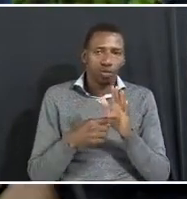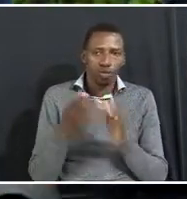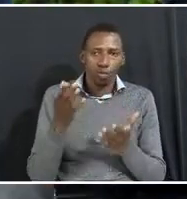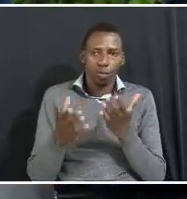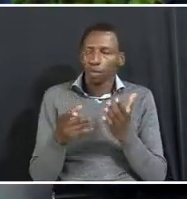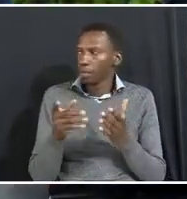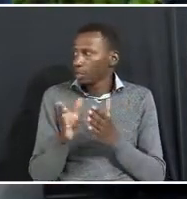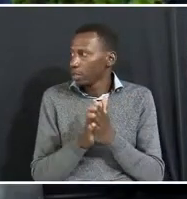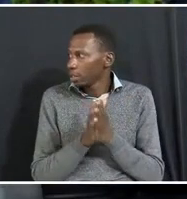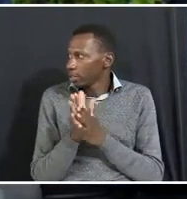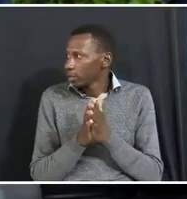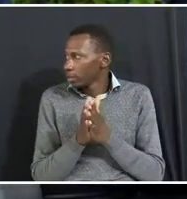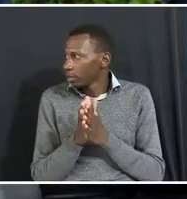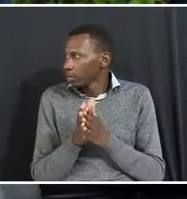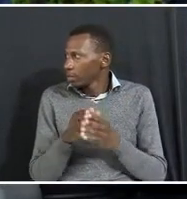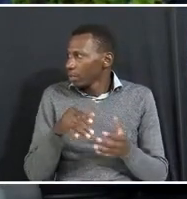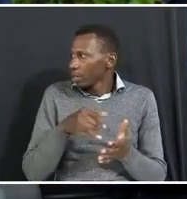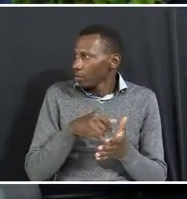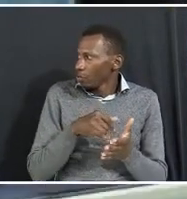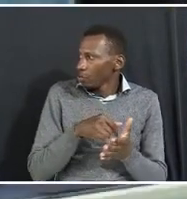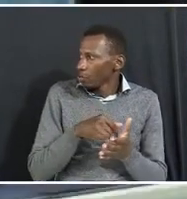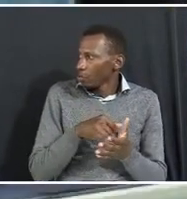interested in getting involved.